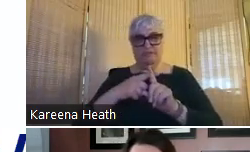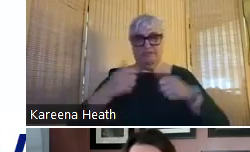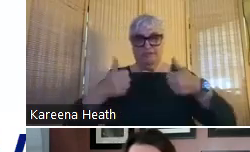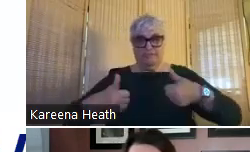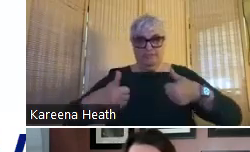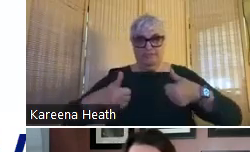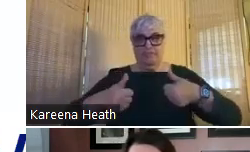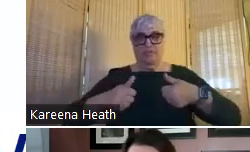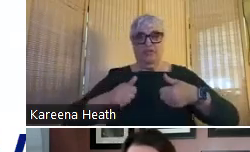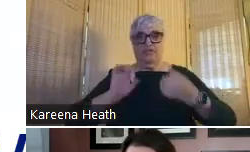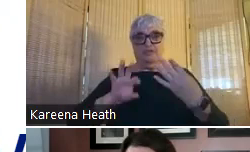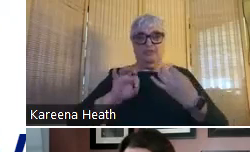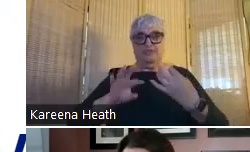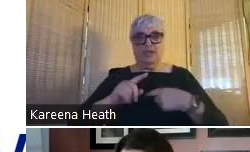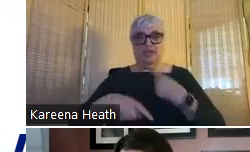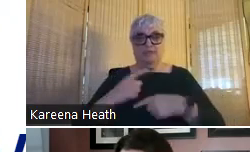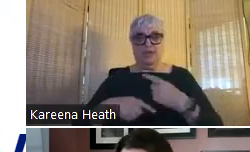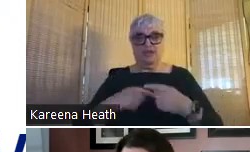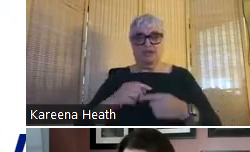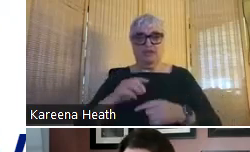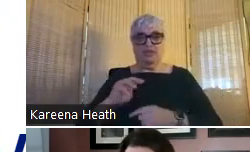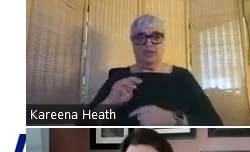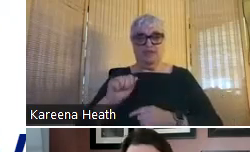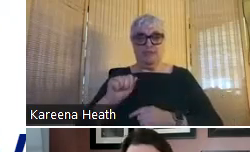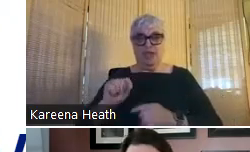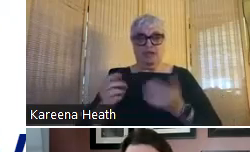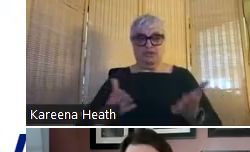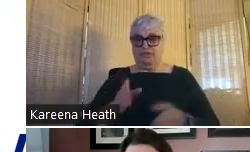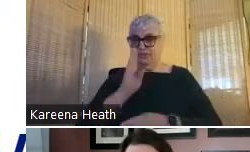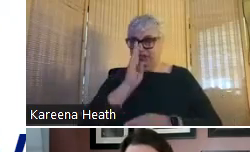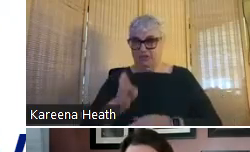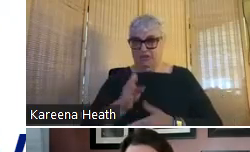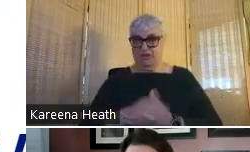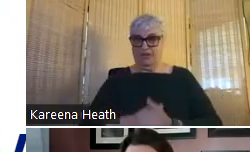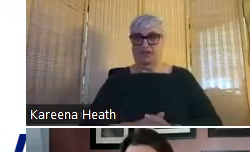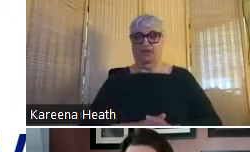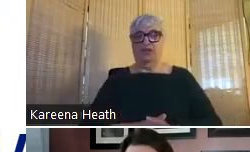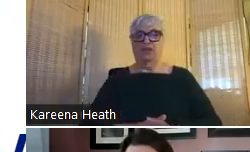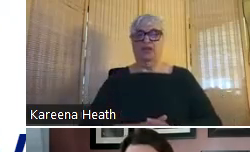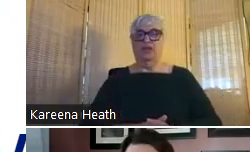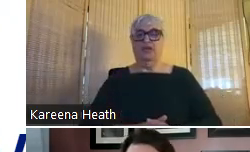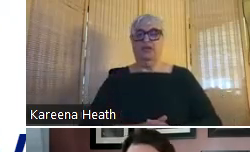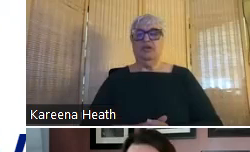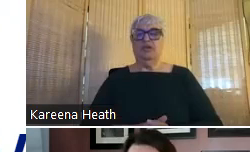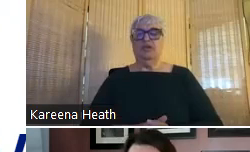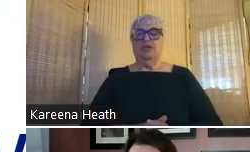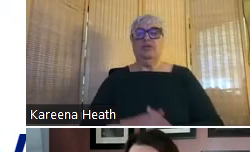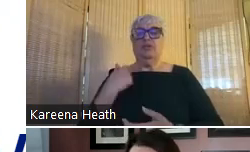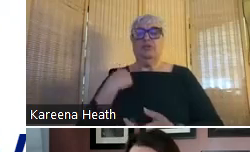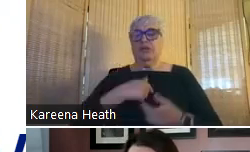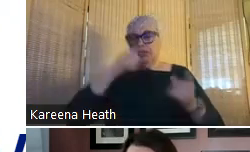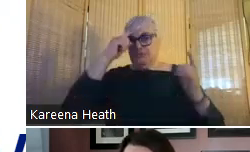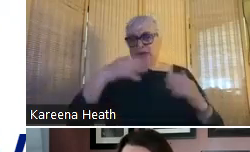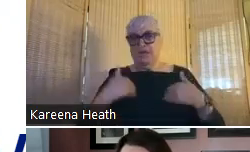around that requirement of providing those MAT services directly. but we expected to have a little